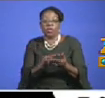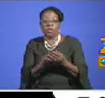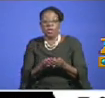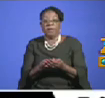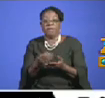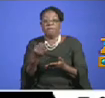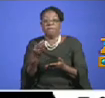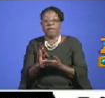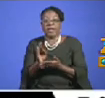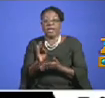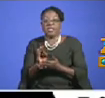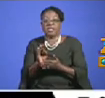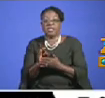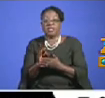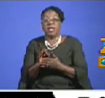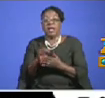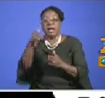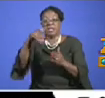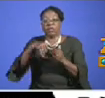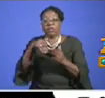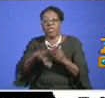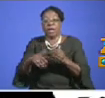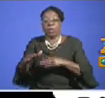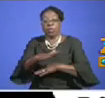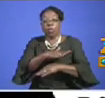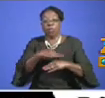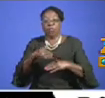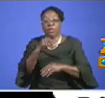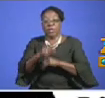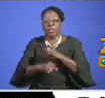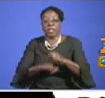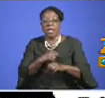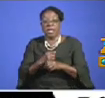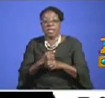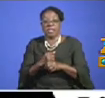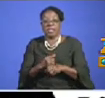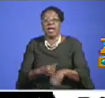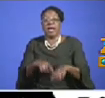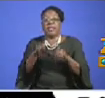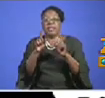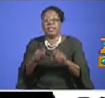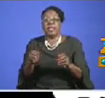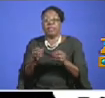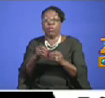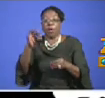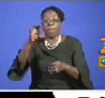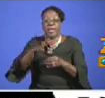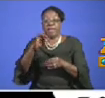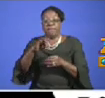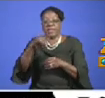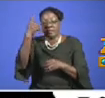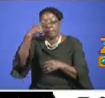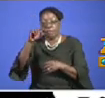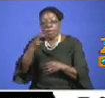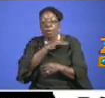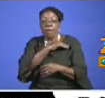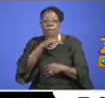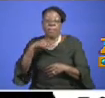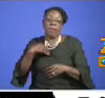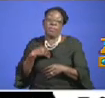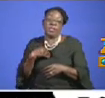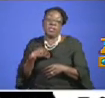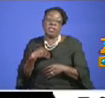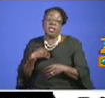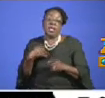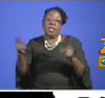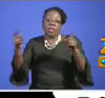it is something the power team wants to improve, along with more benefits for members. She says the aim is to also grow membership